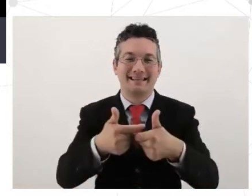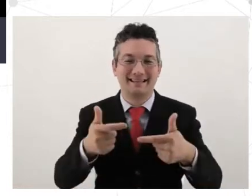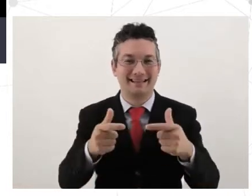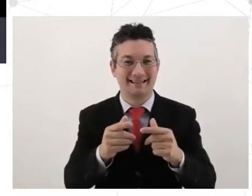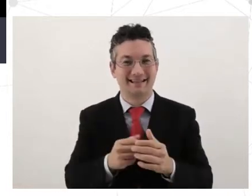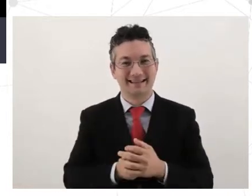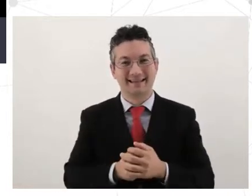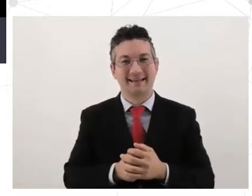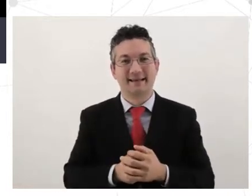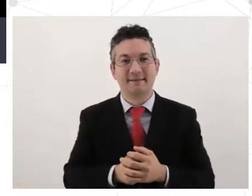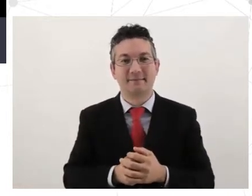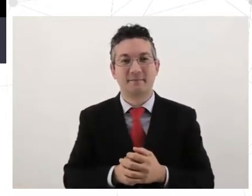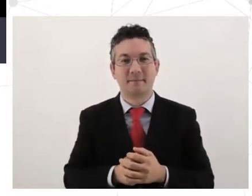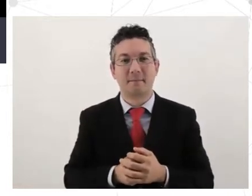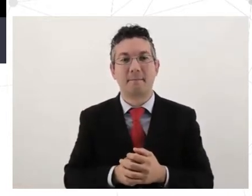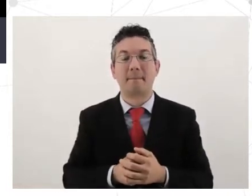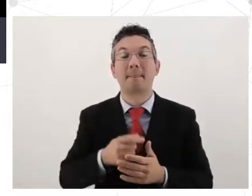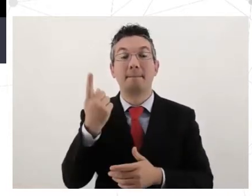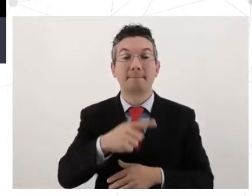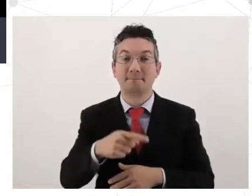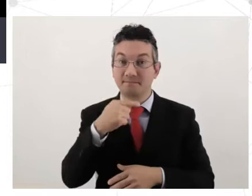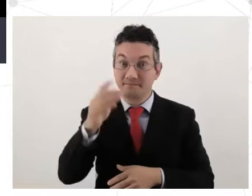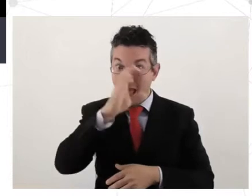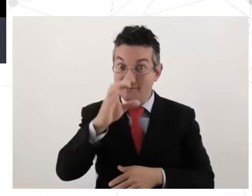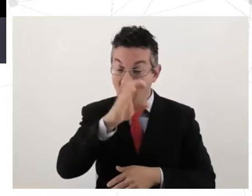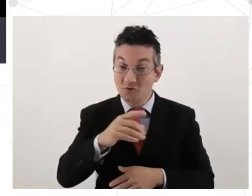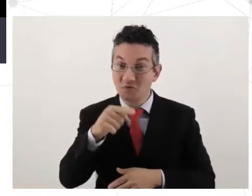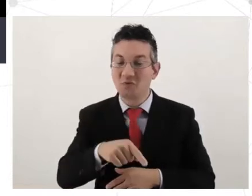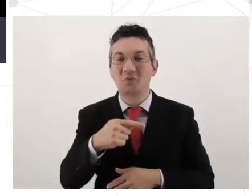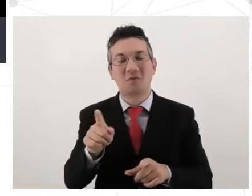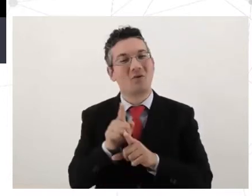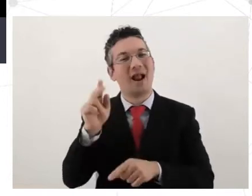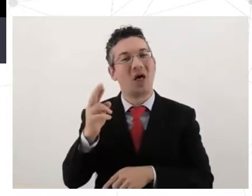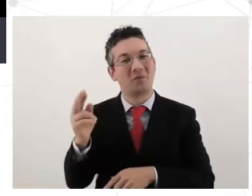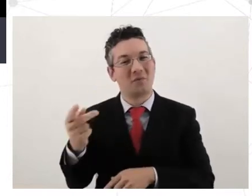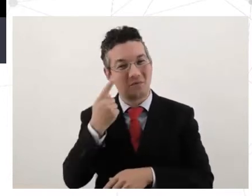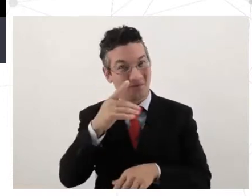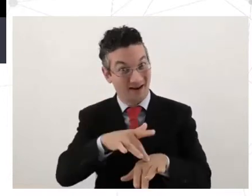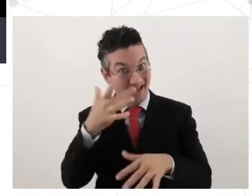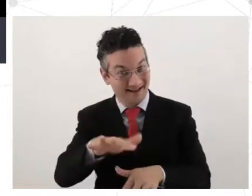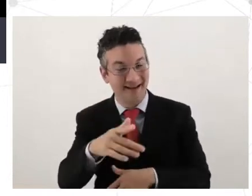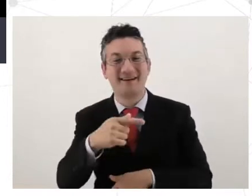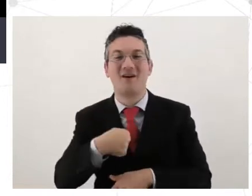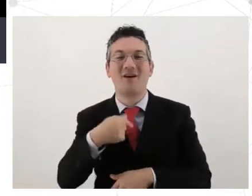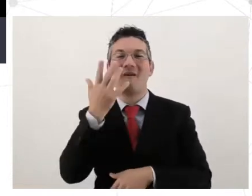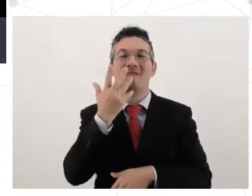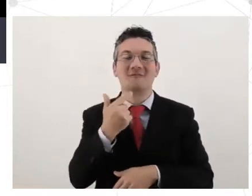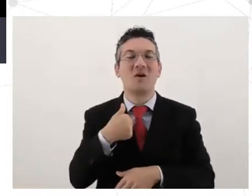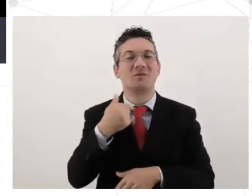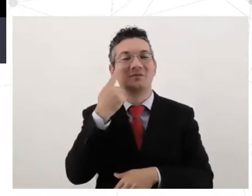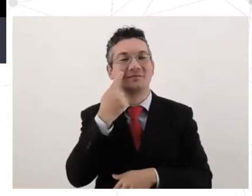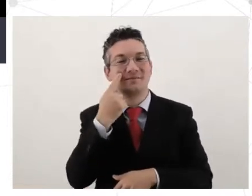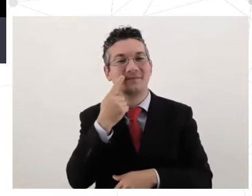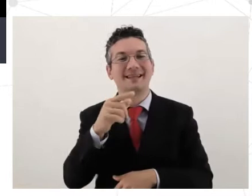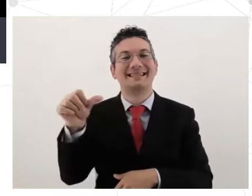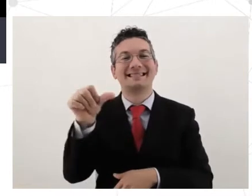just released. And this really breaks fresh ground for Soundscape because it provides an amazing and innovative